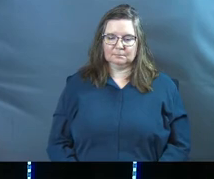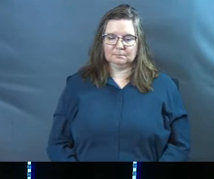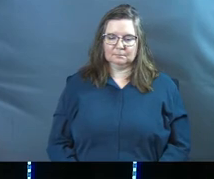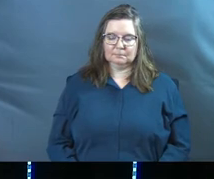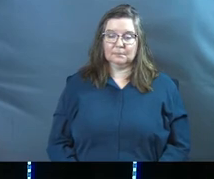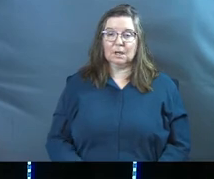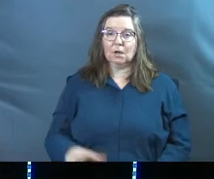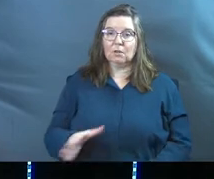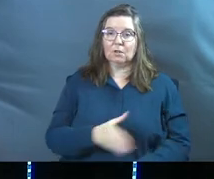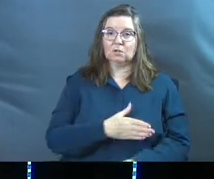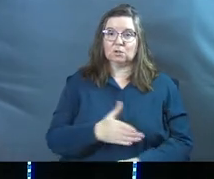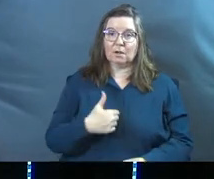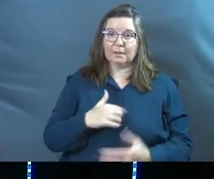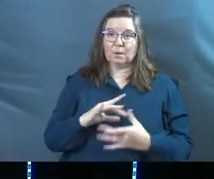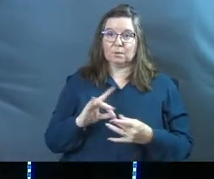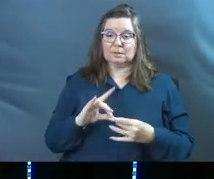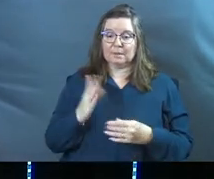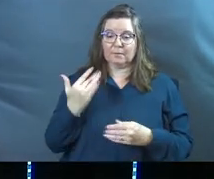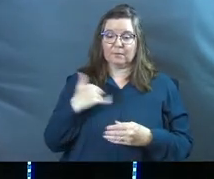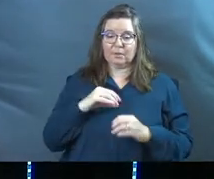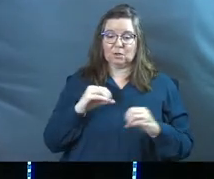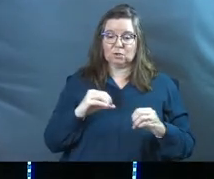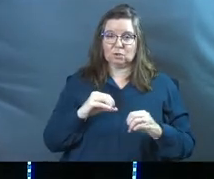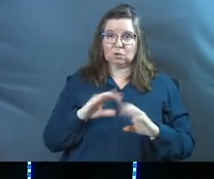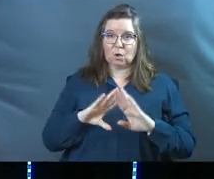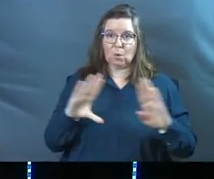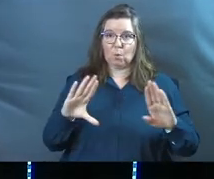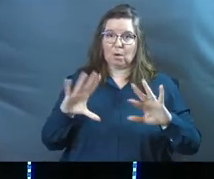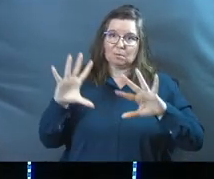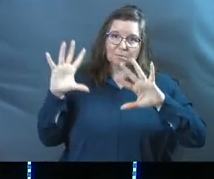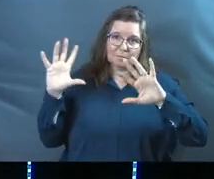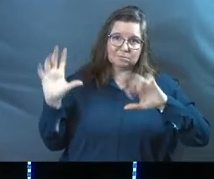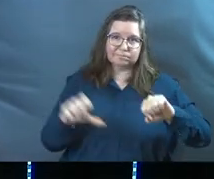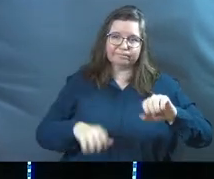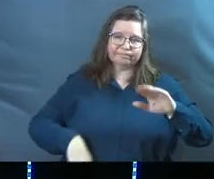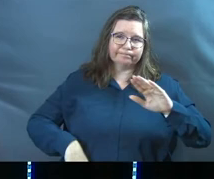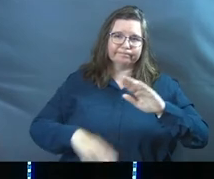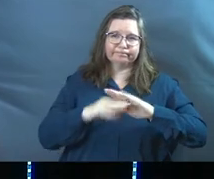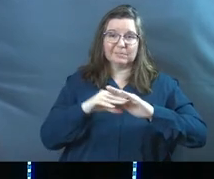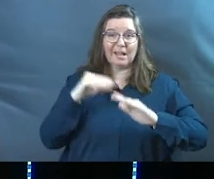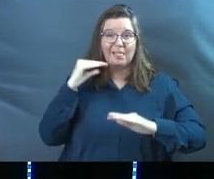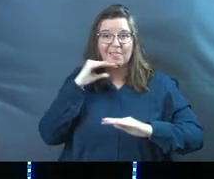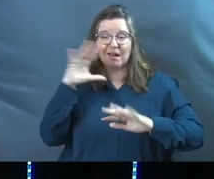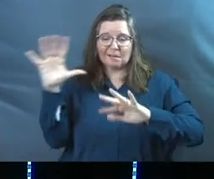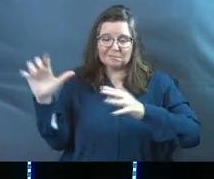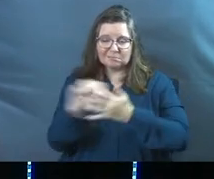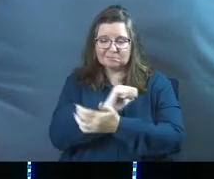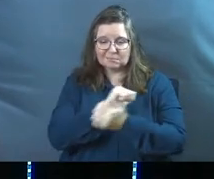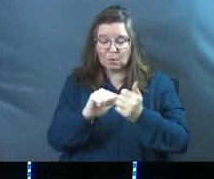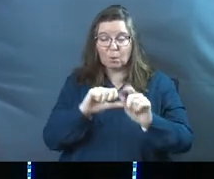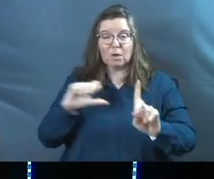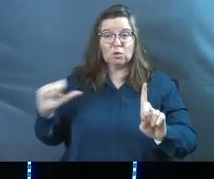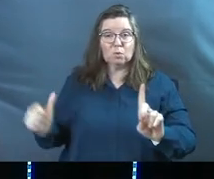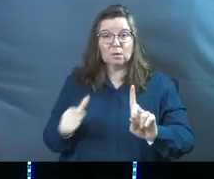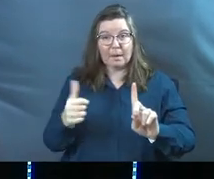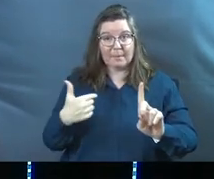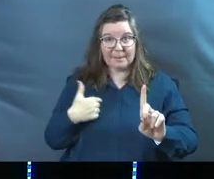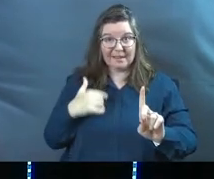The song we sang earlier, it said, there's no wall that you won't kick down. There's no lie that you won't tear down when you're coming after